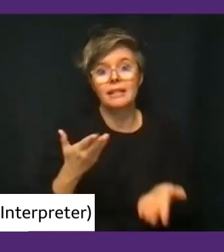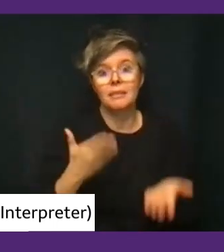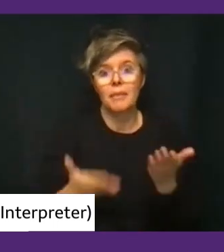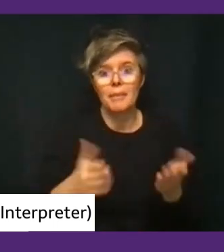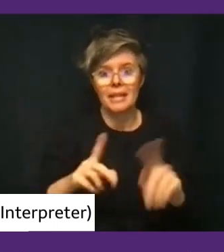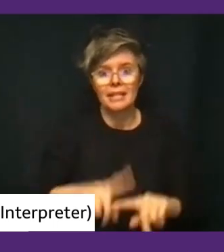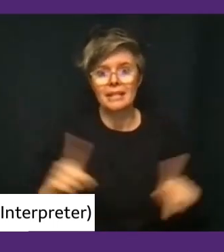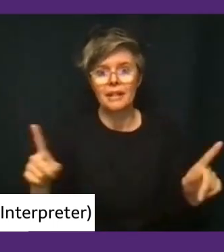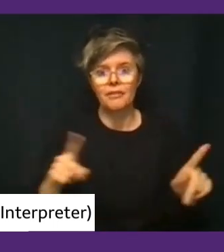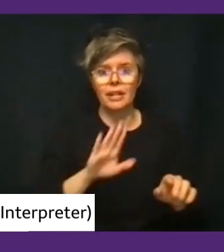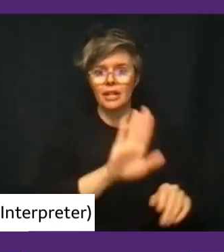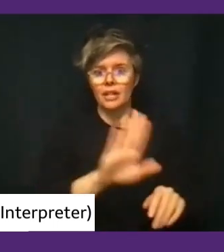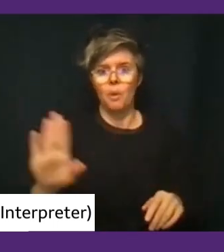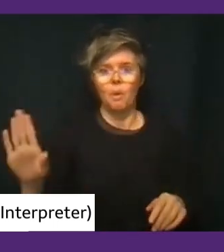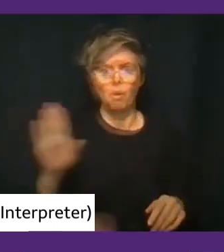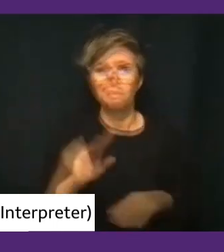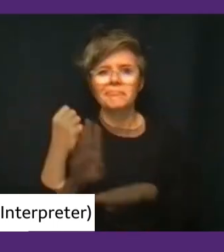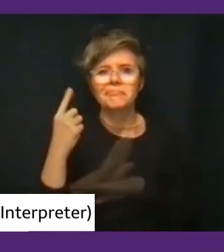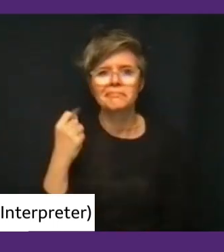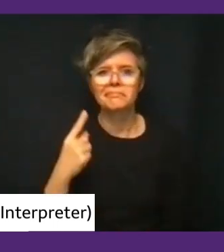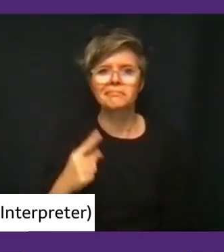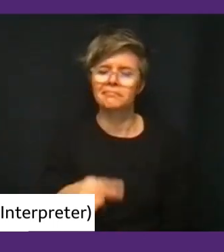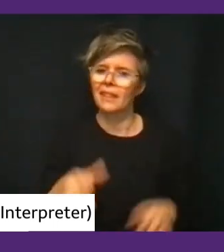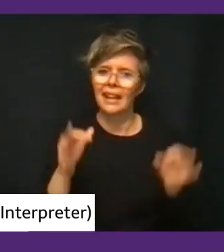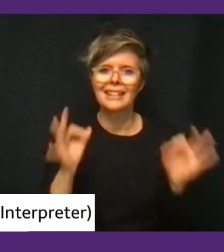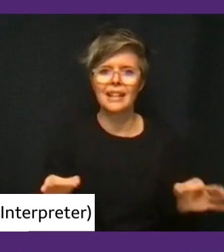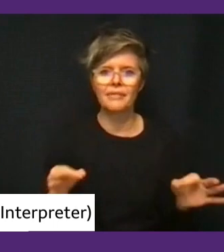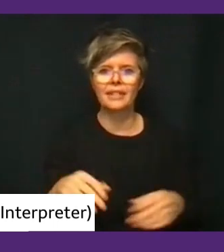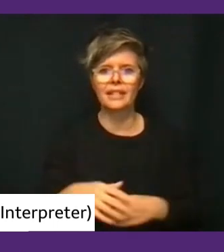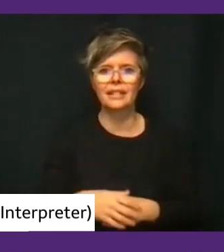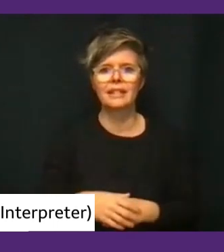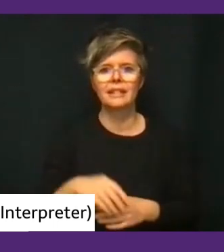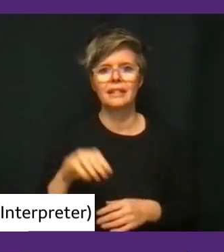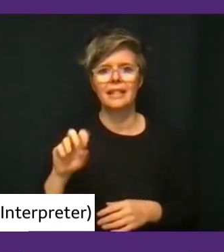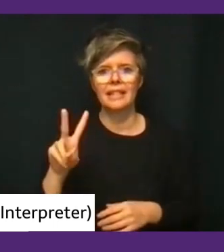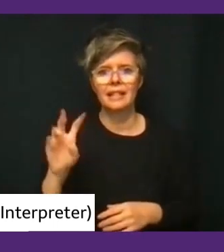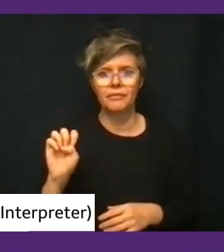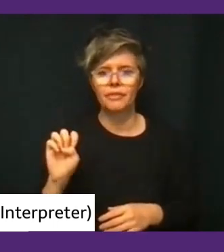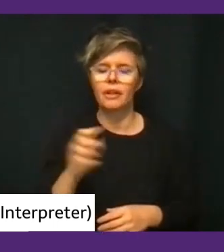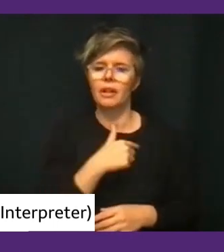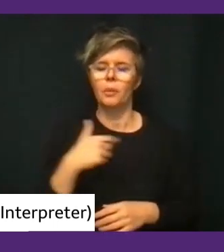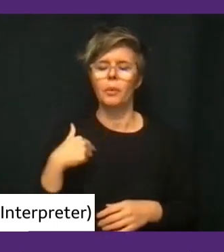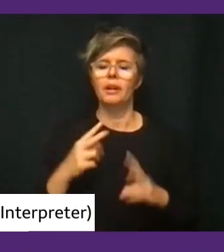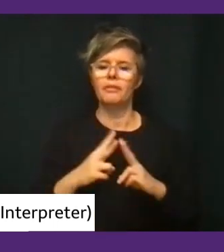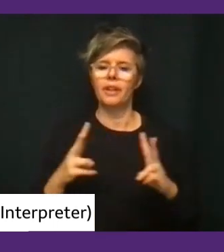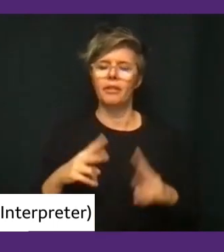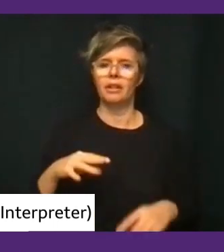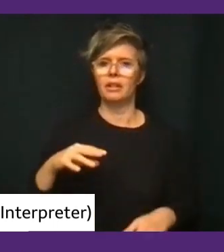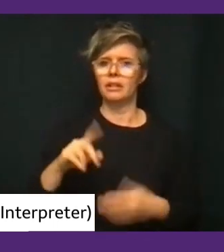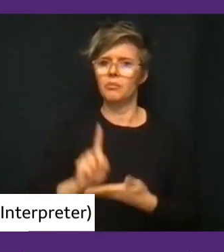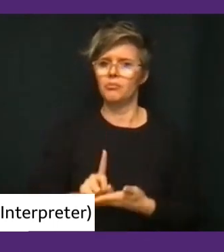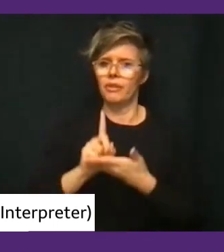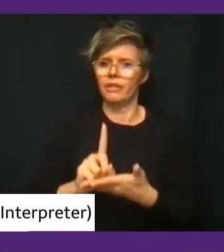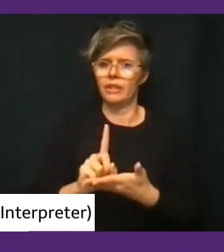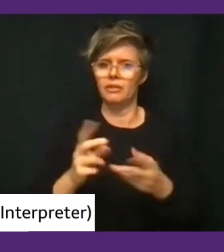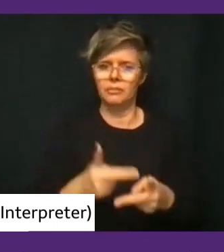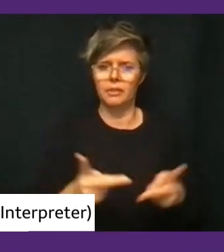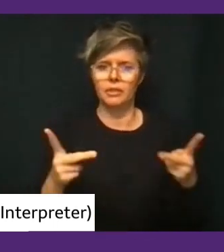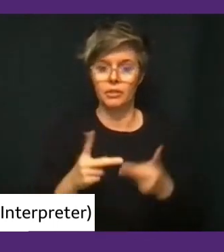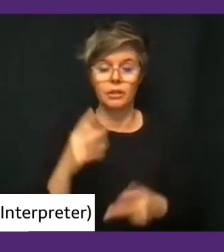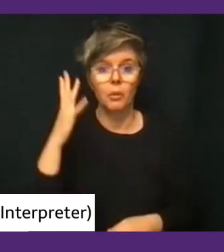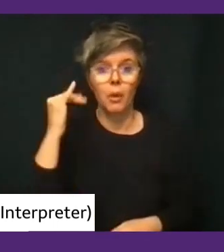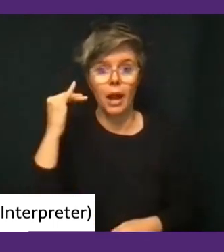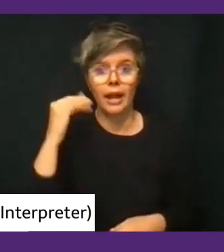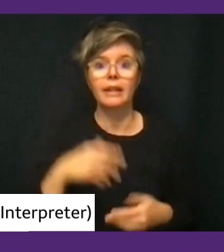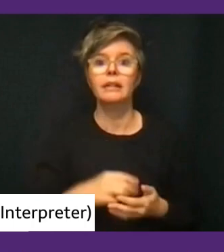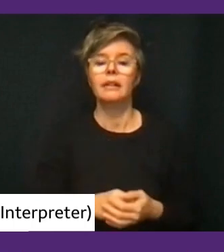in your organization to others. Yeah, I think we are in a privileged position. And part of it is because of the great work